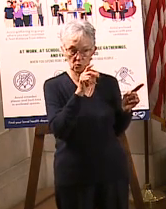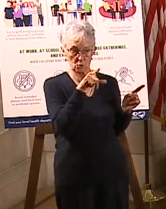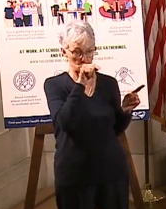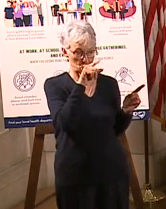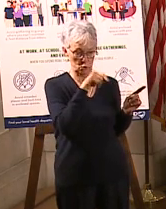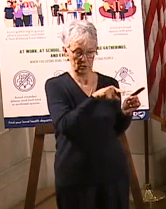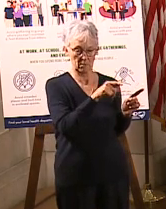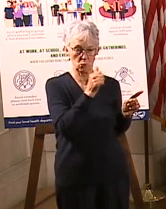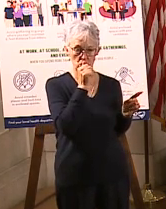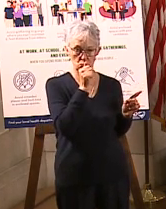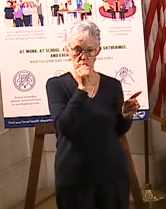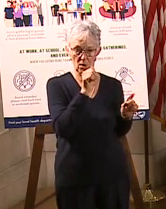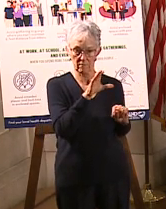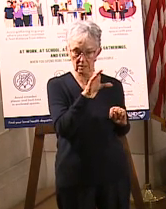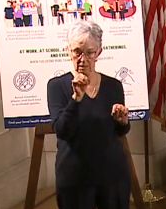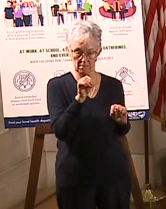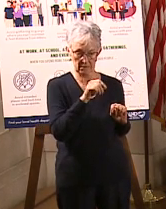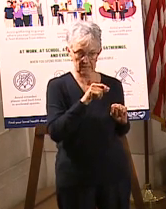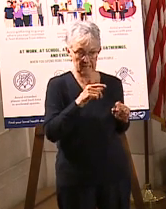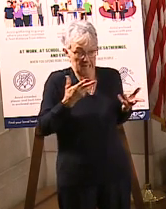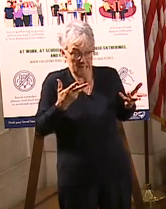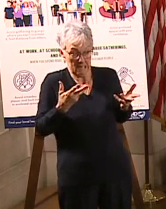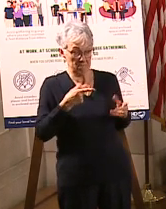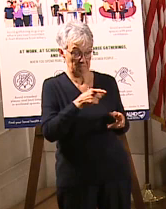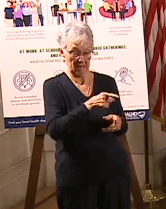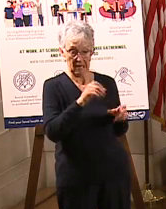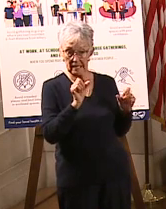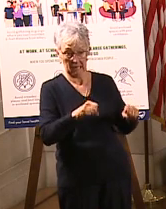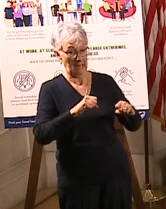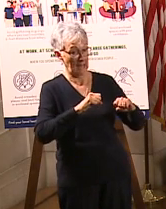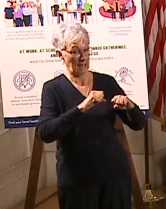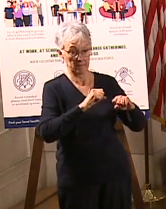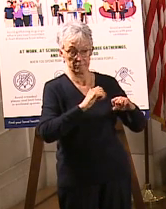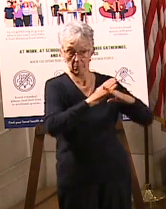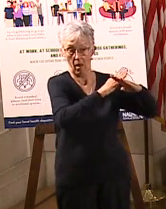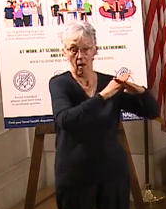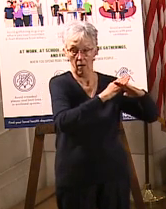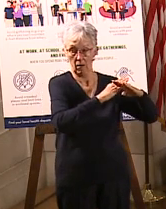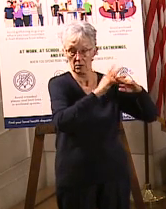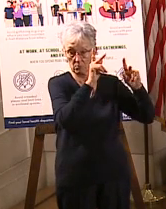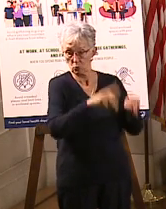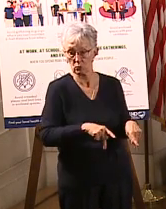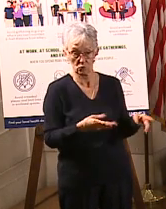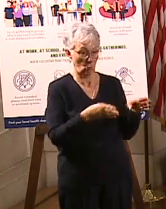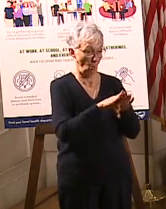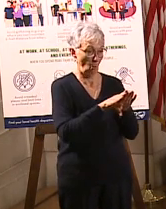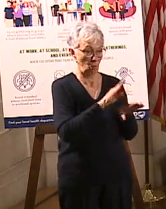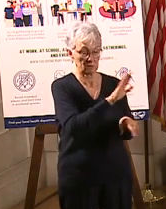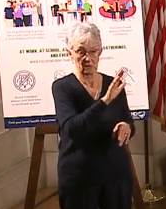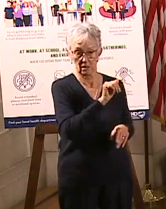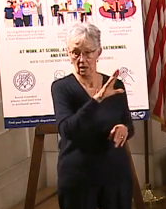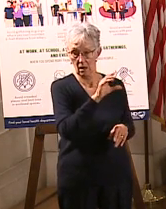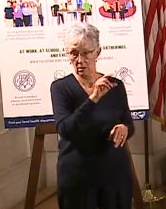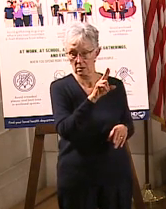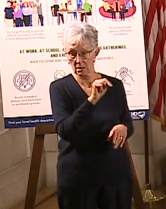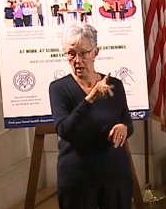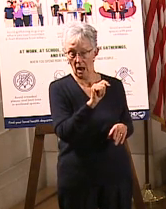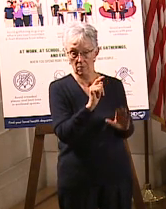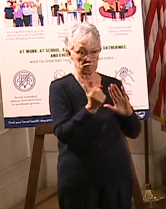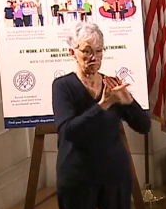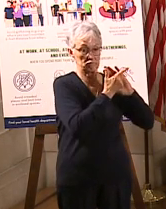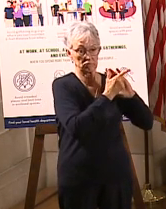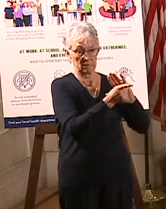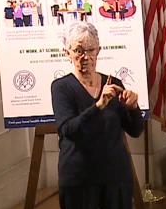against somebody, against race, creed, color, that sort of thing, they certainly have the ability to be able to ban people on their